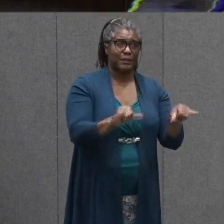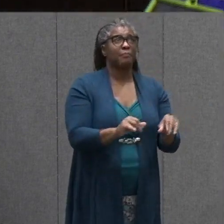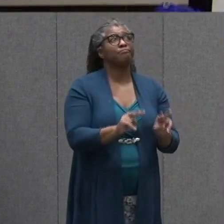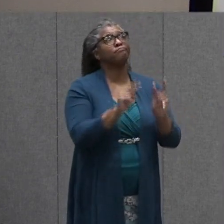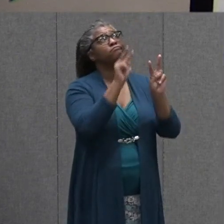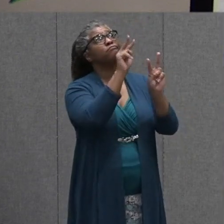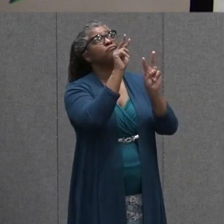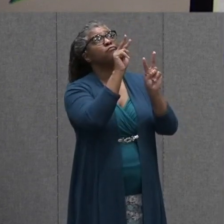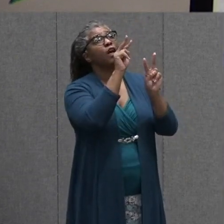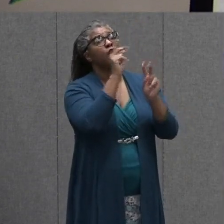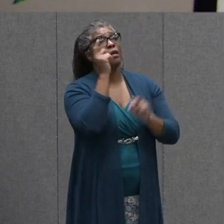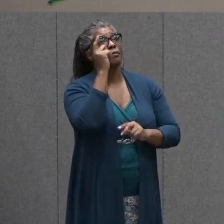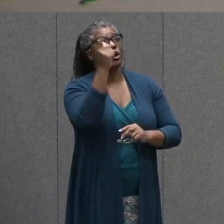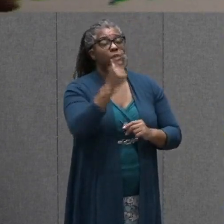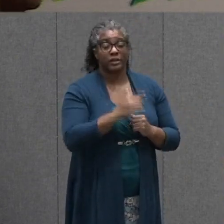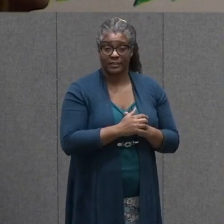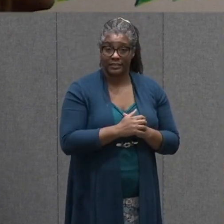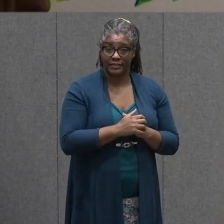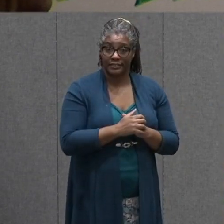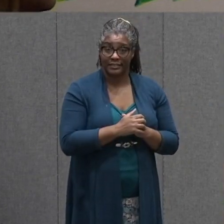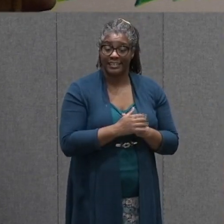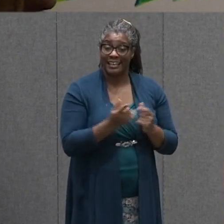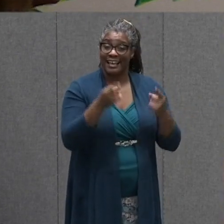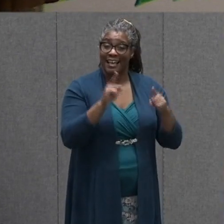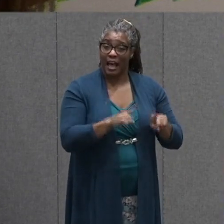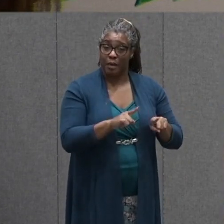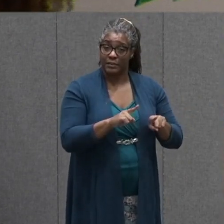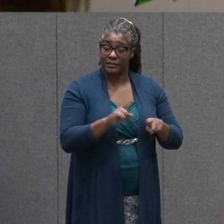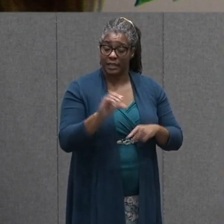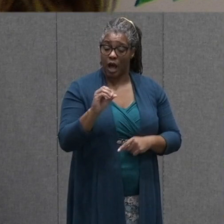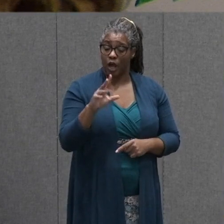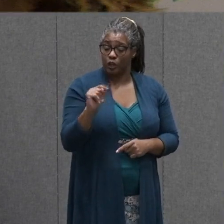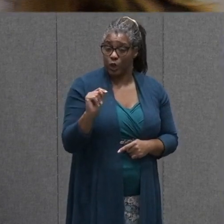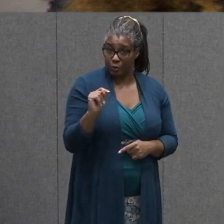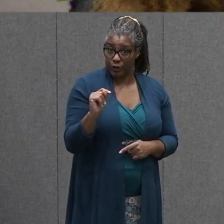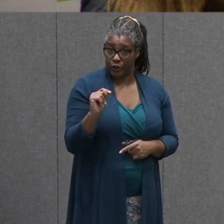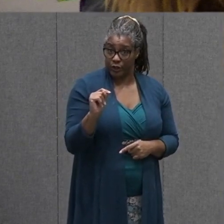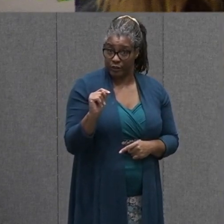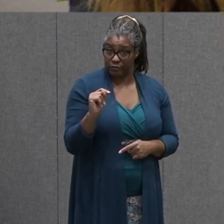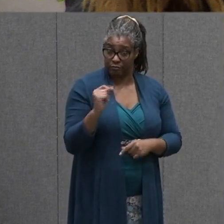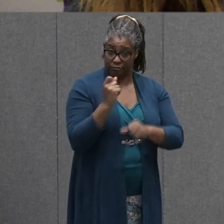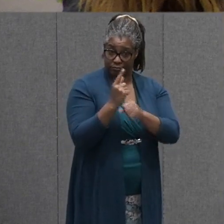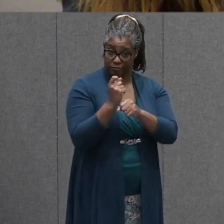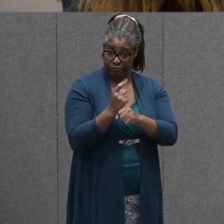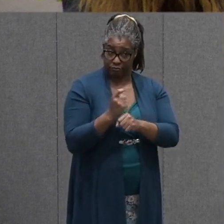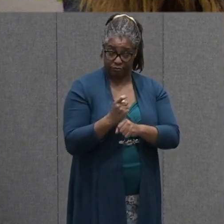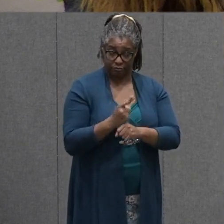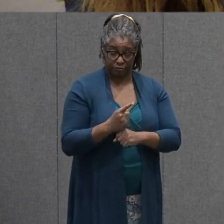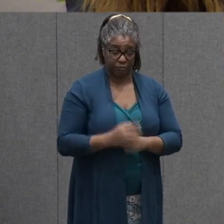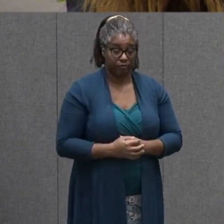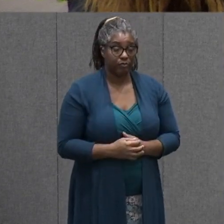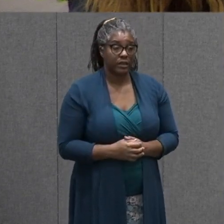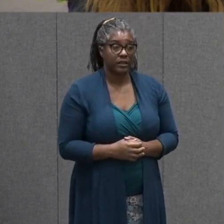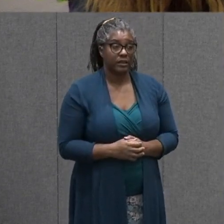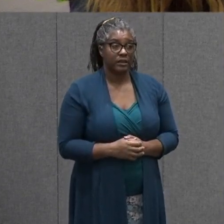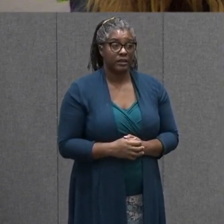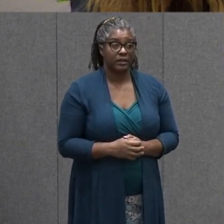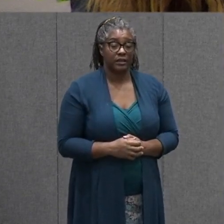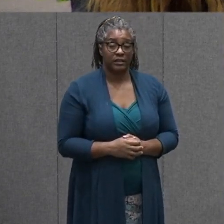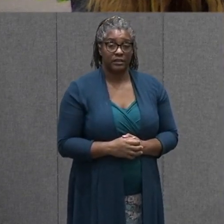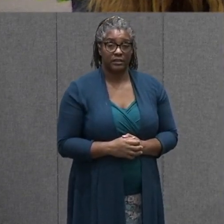place those seeds inside there. I have another kind of seed that you might have at home also. And these are